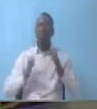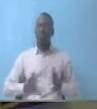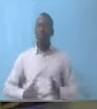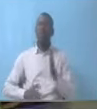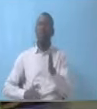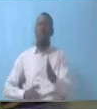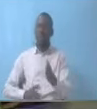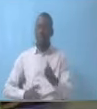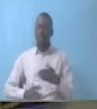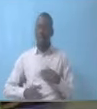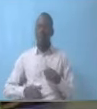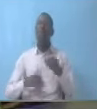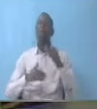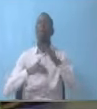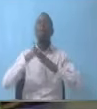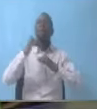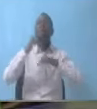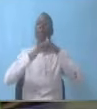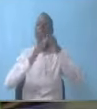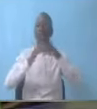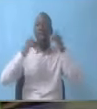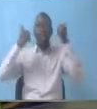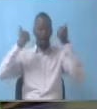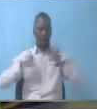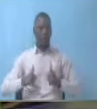that were inbuilt